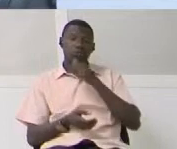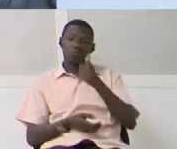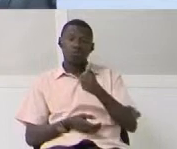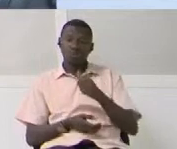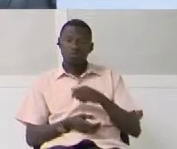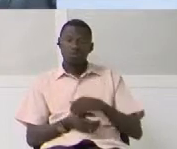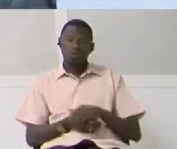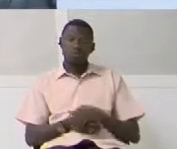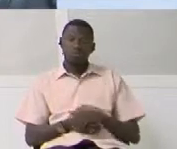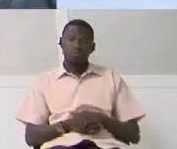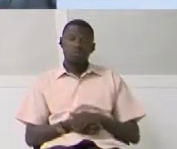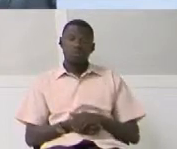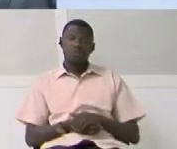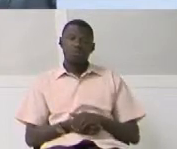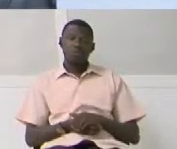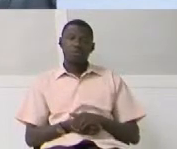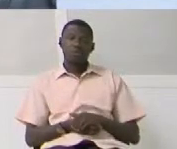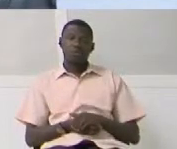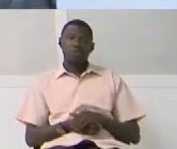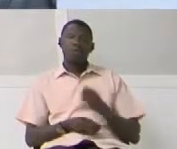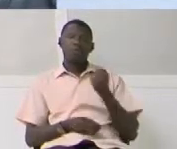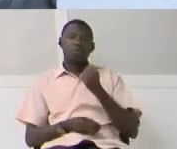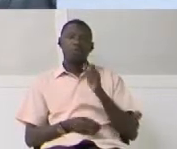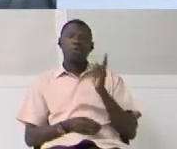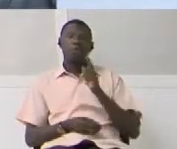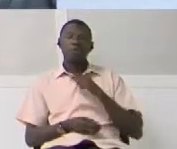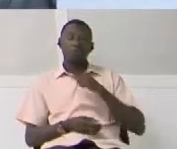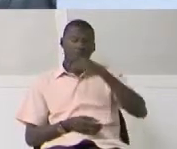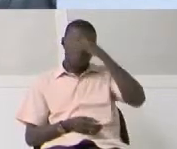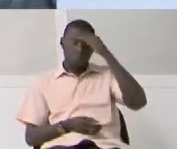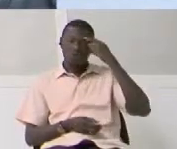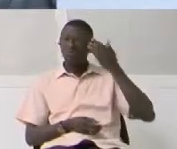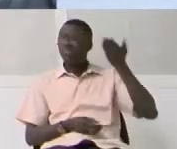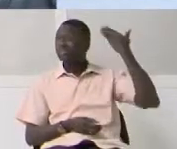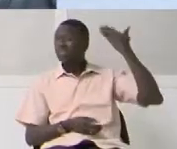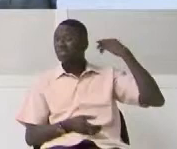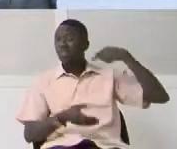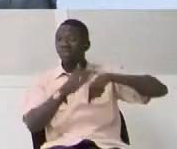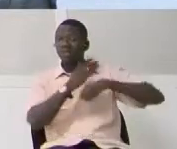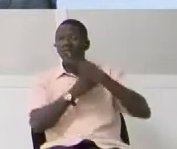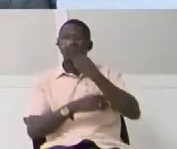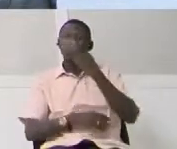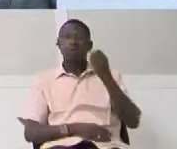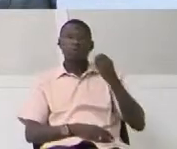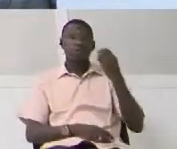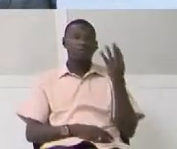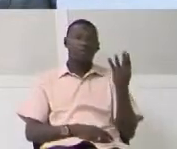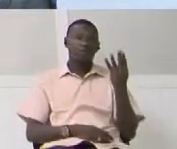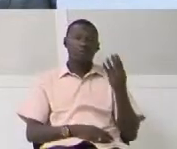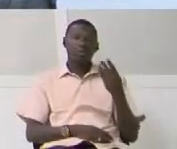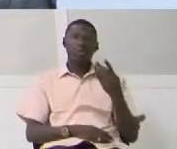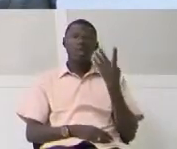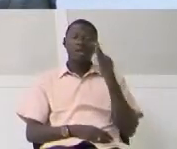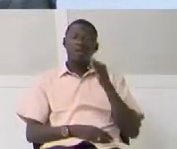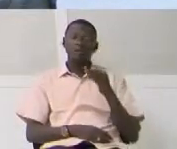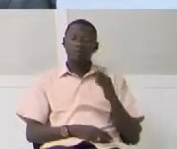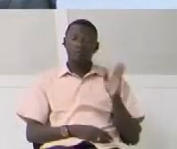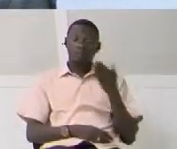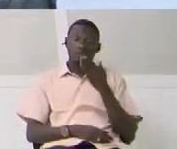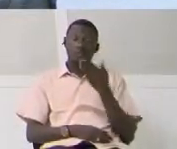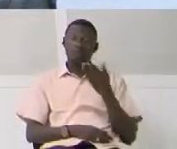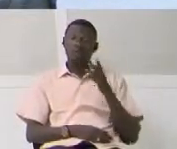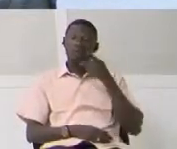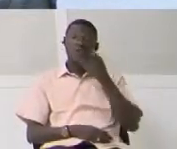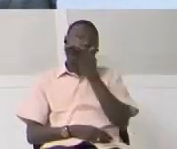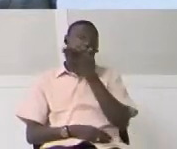criticize my work because lima liggéey 2004 because what I worked in 2004 so dana tay banjul dafa fekka slab